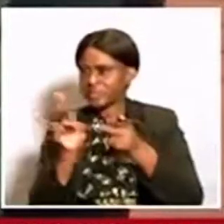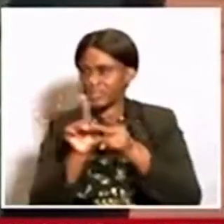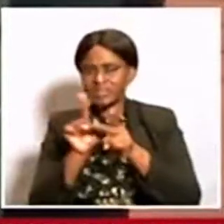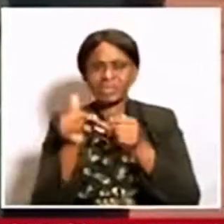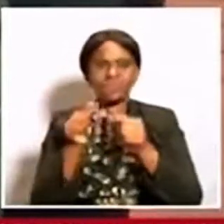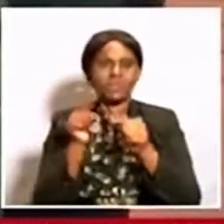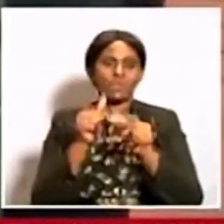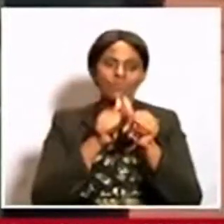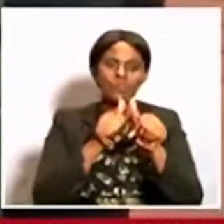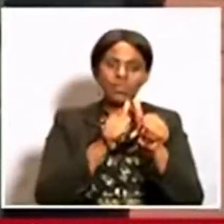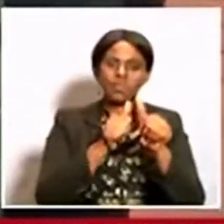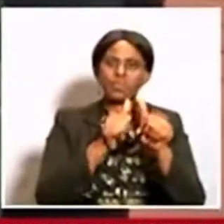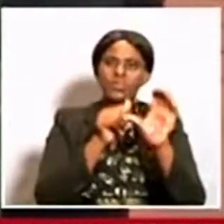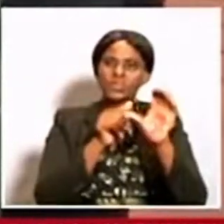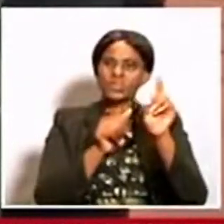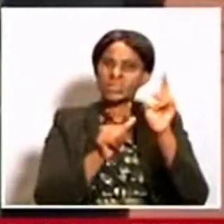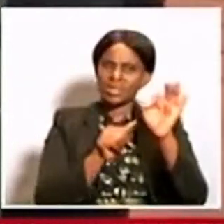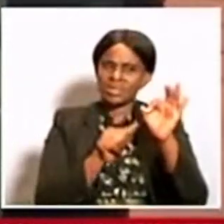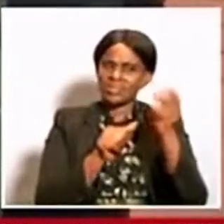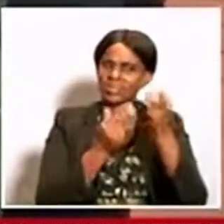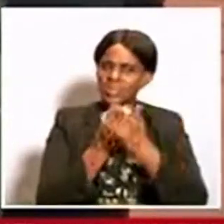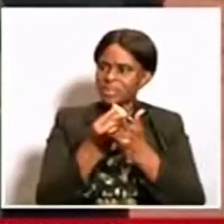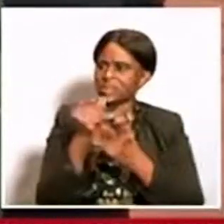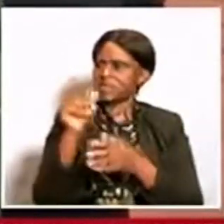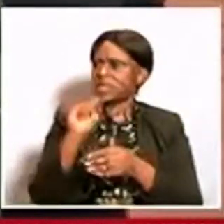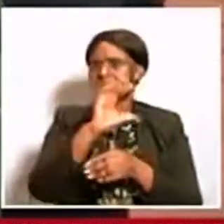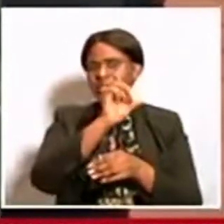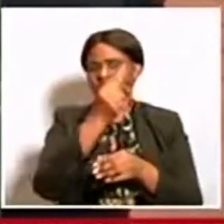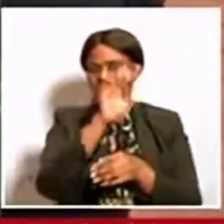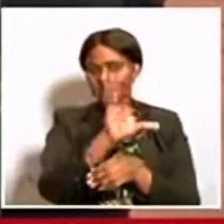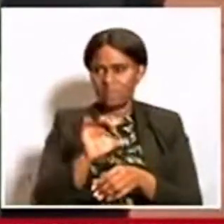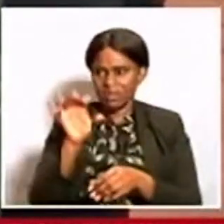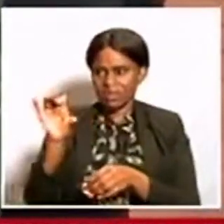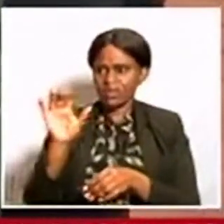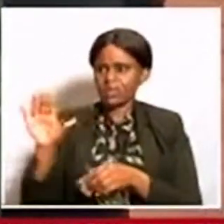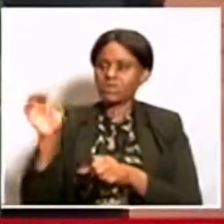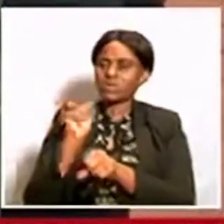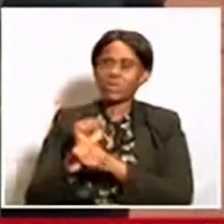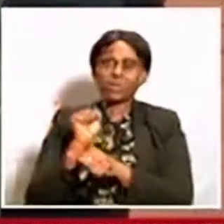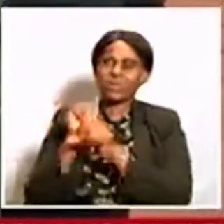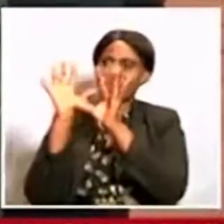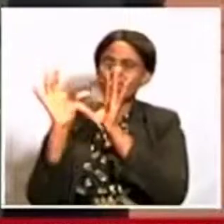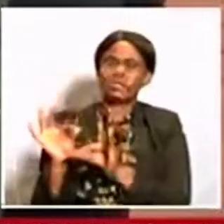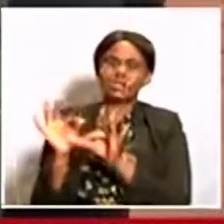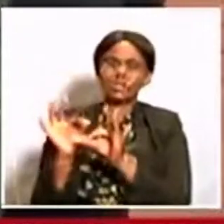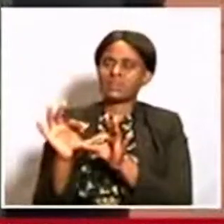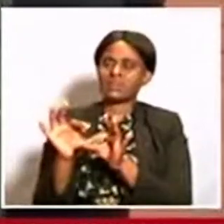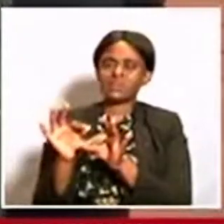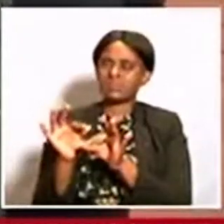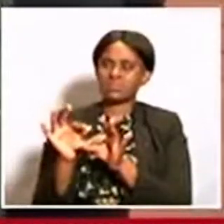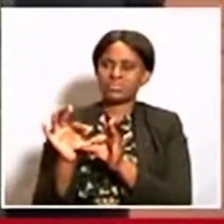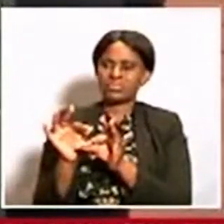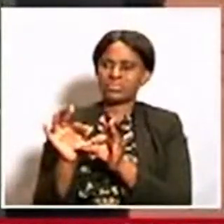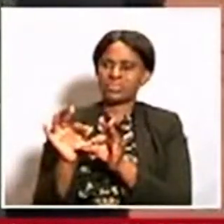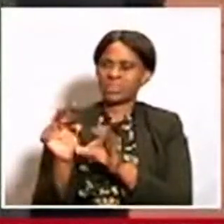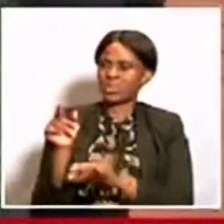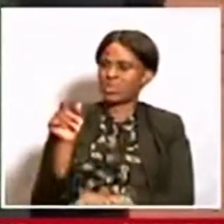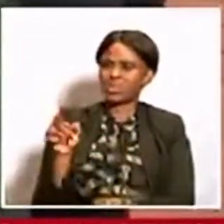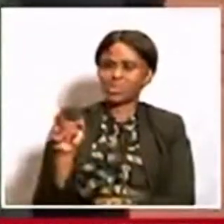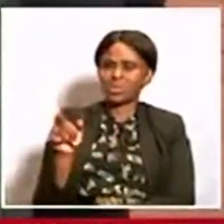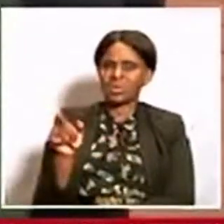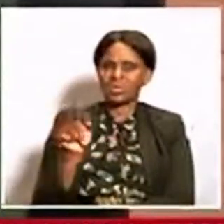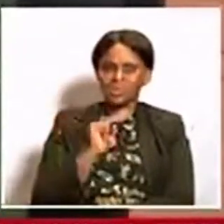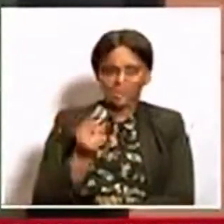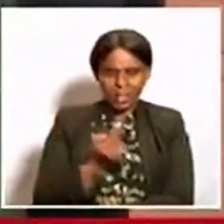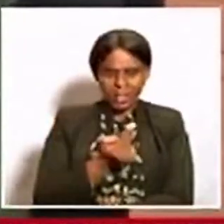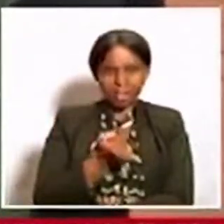now CDF money you can get, take to your operations account. What has come of